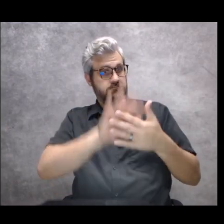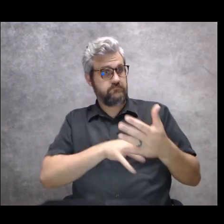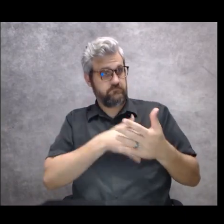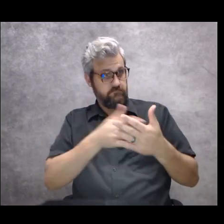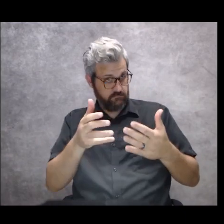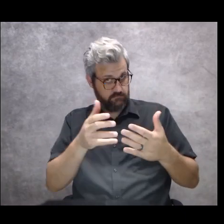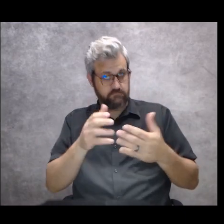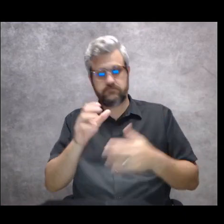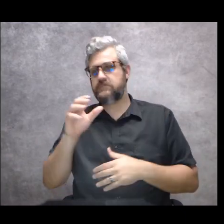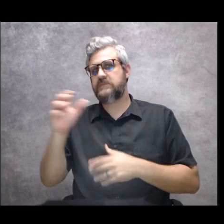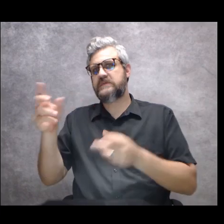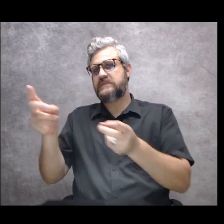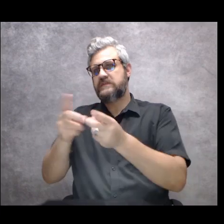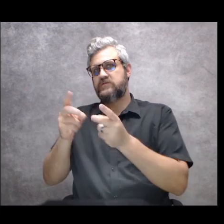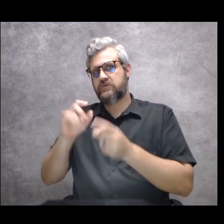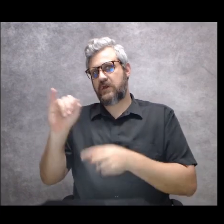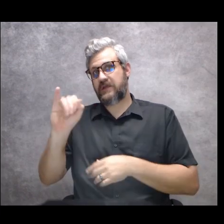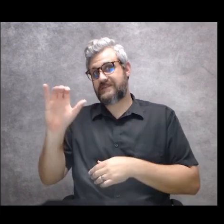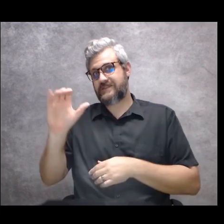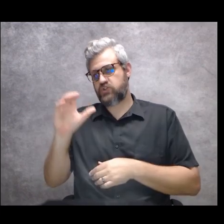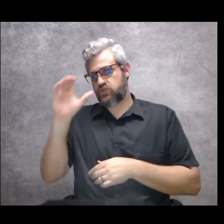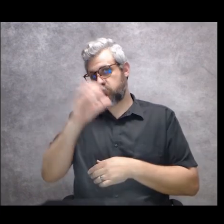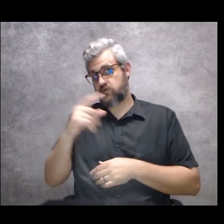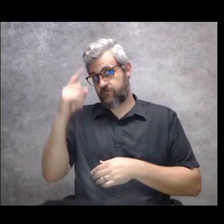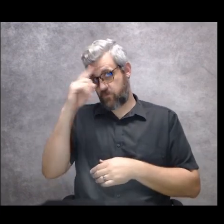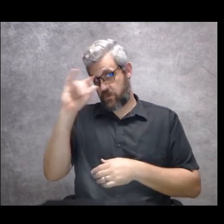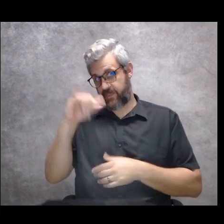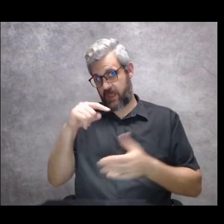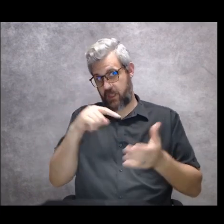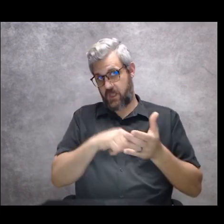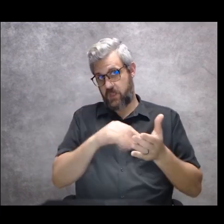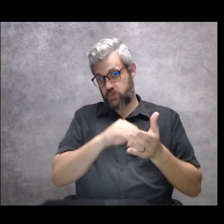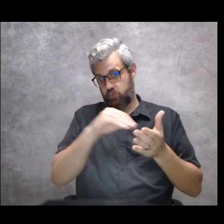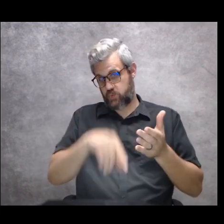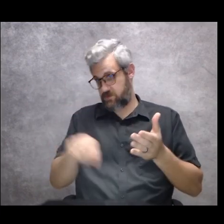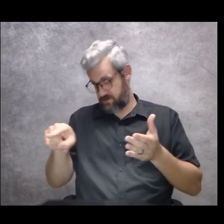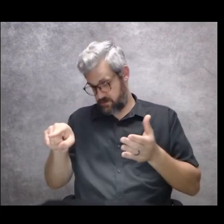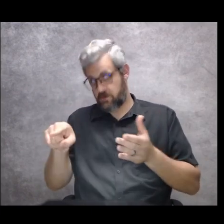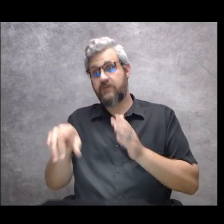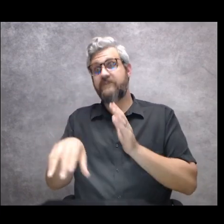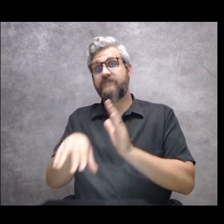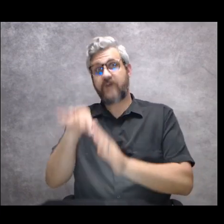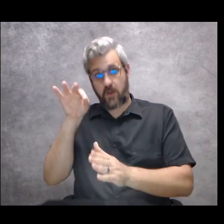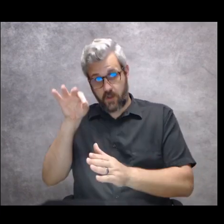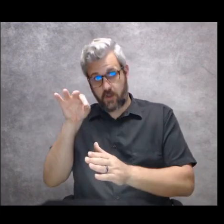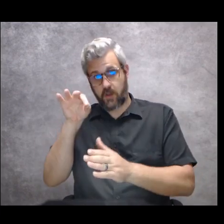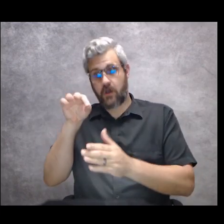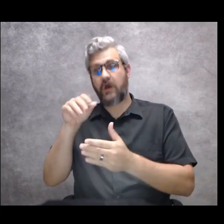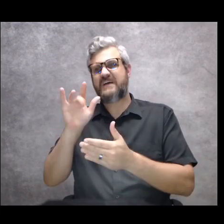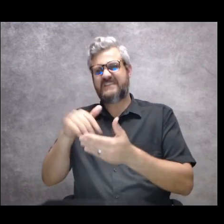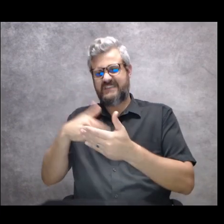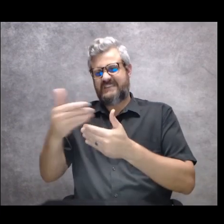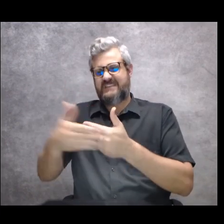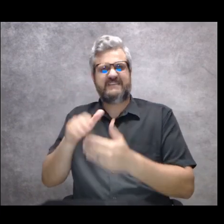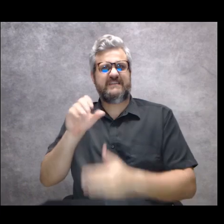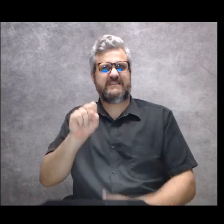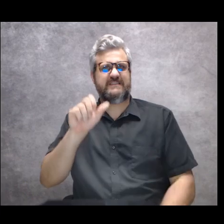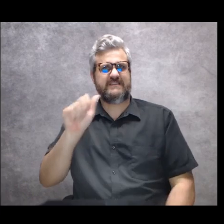site. Once the student is found, proceed to his or her SAA GT